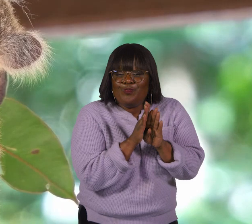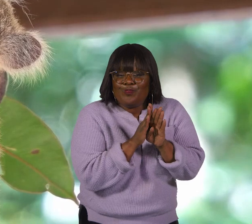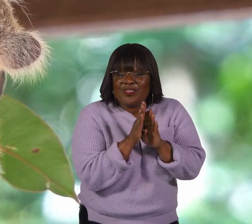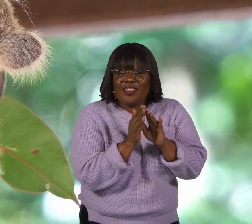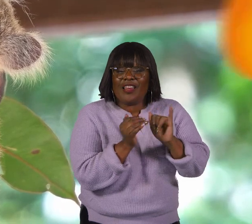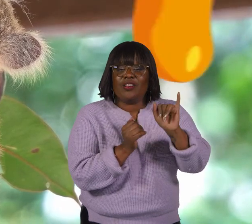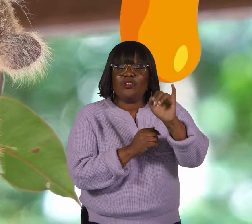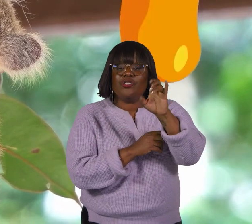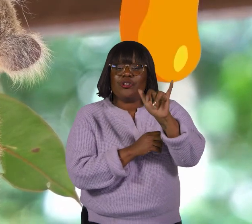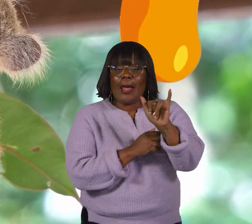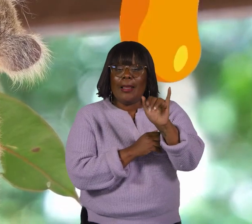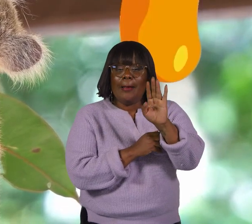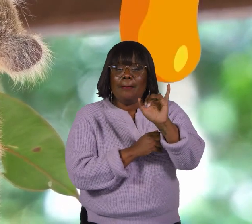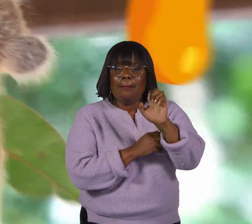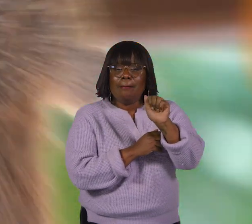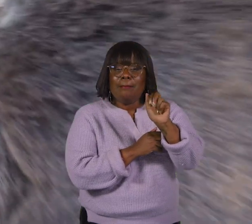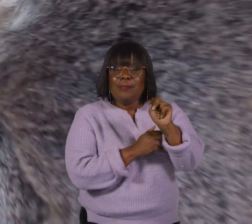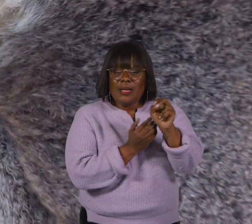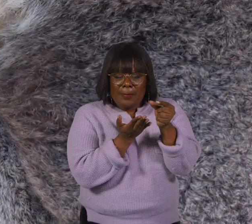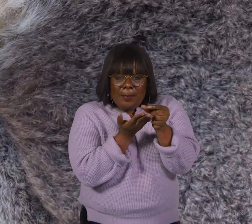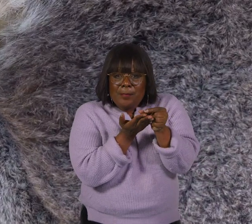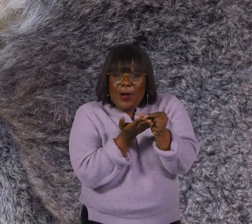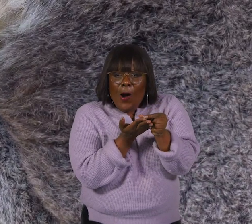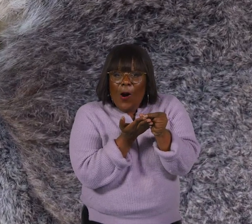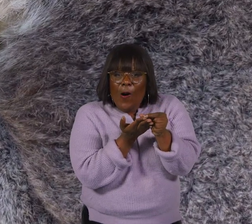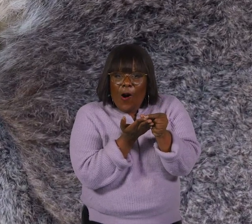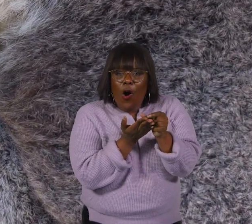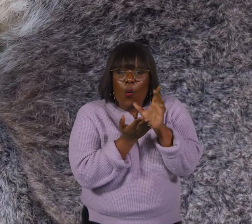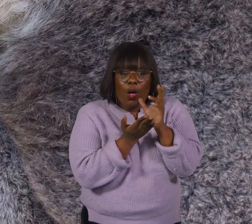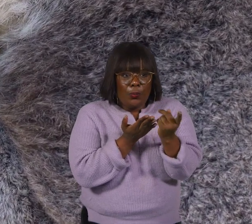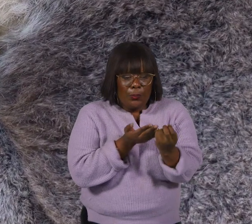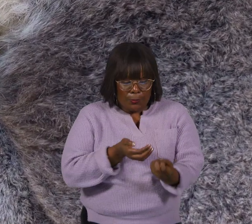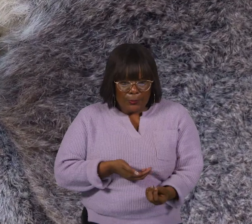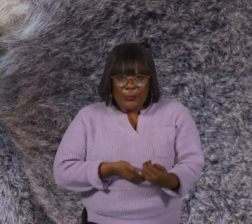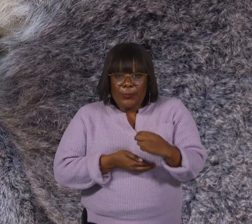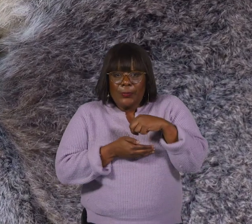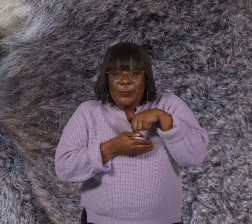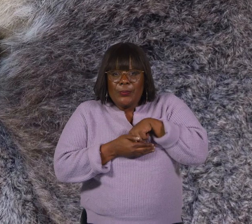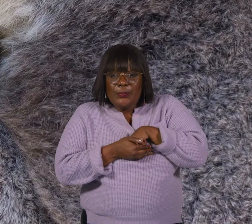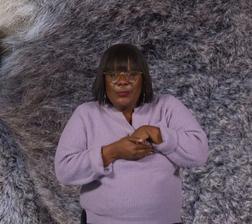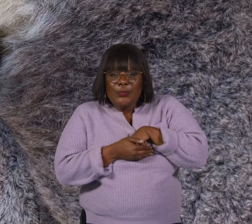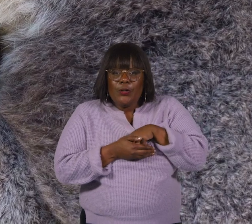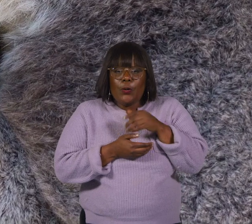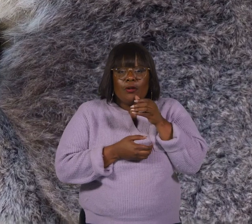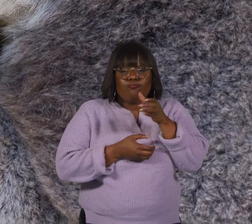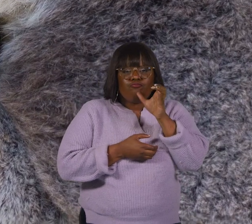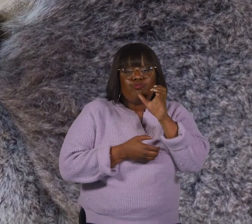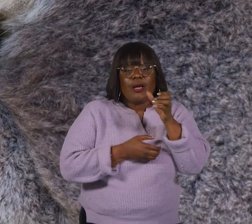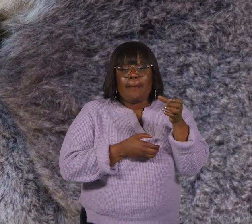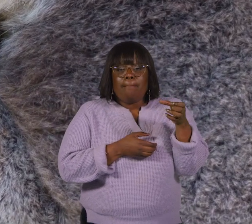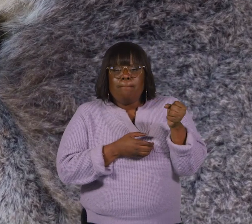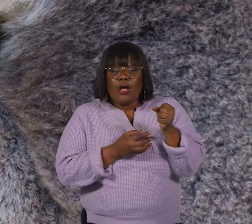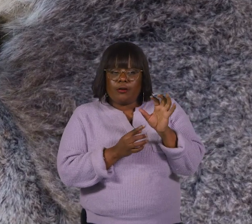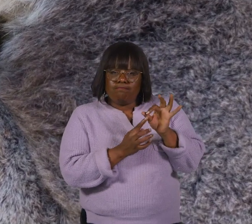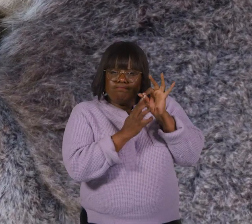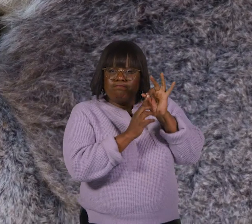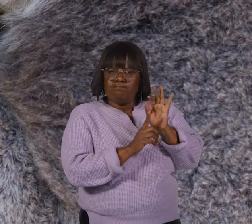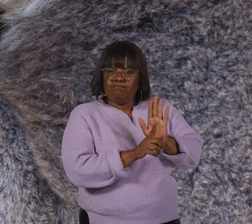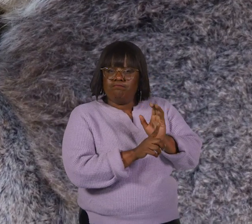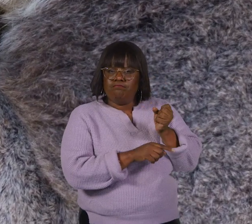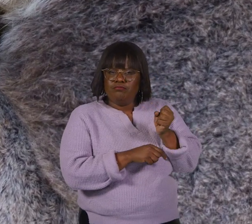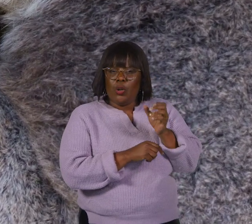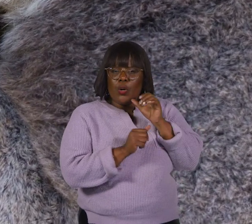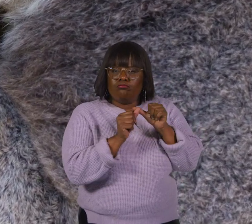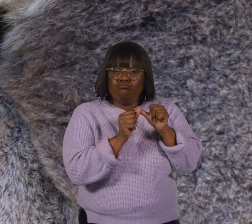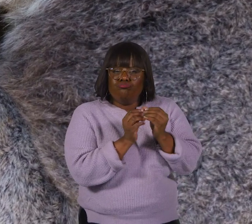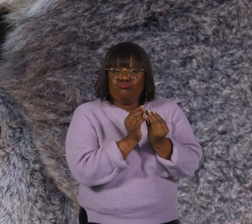only the size of a jelly bean. It crawls into its mother's pouch, where it drinks specially formulated milk, and